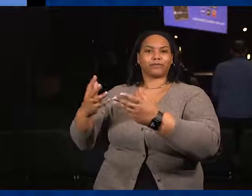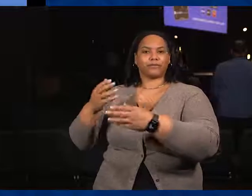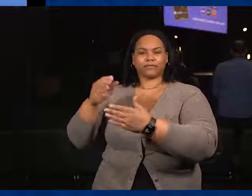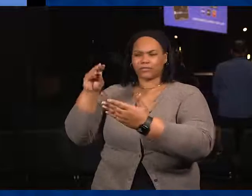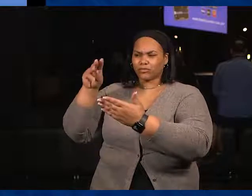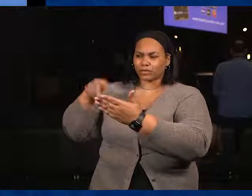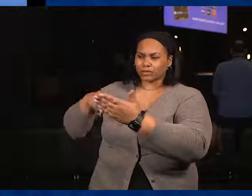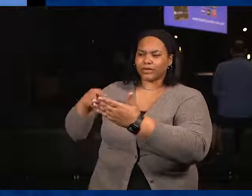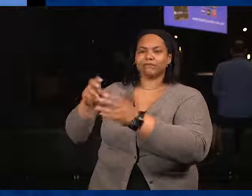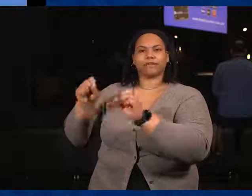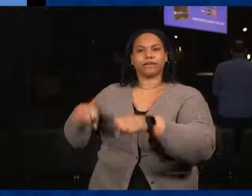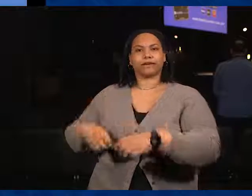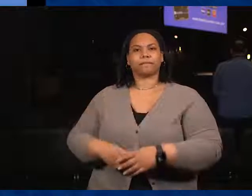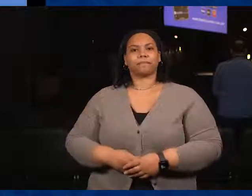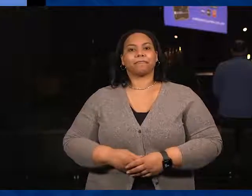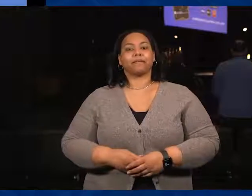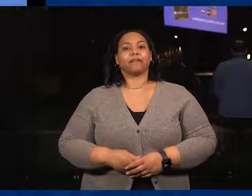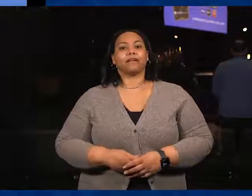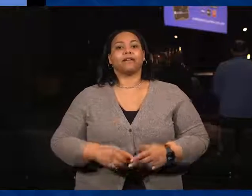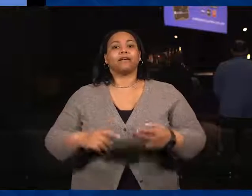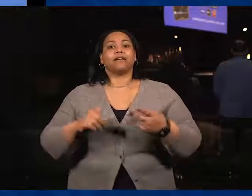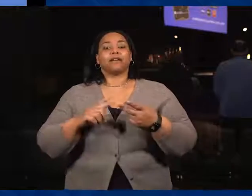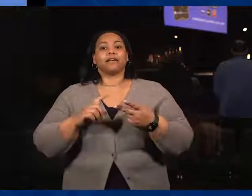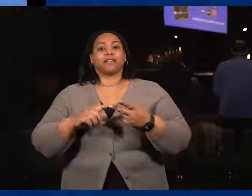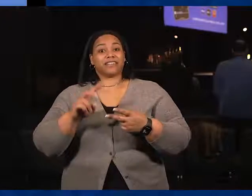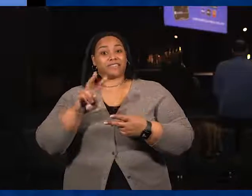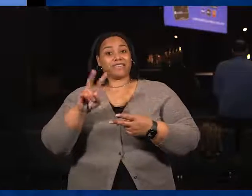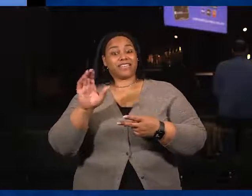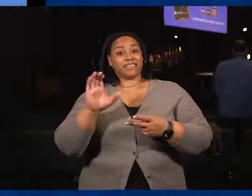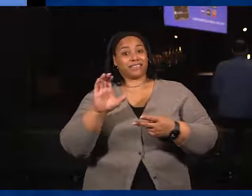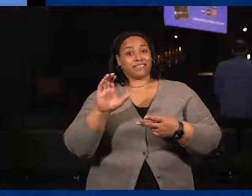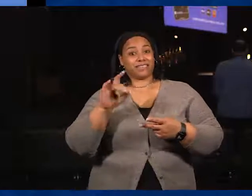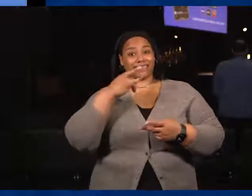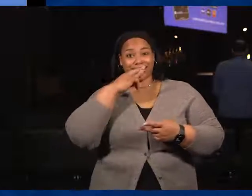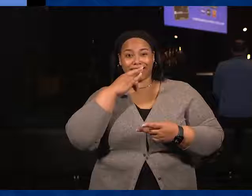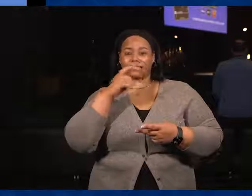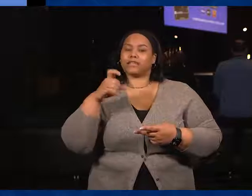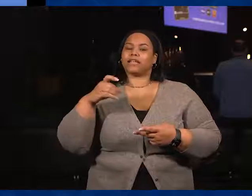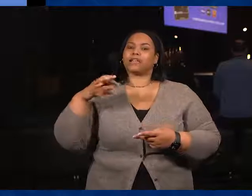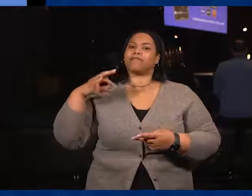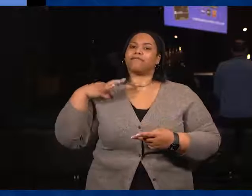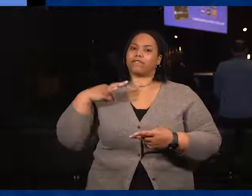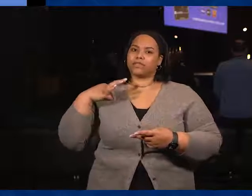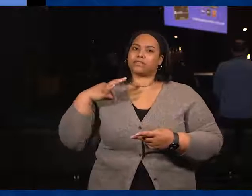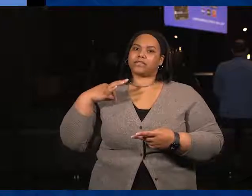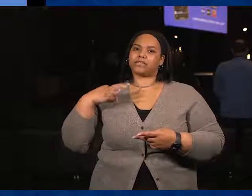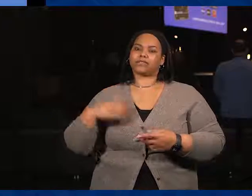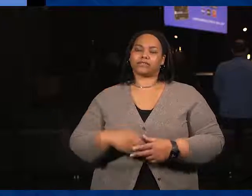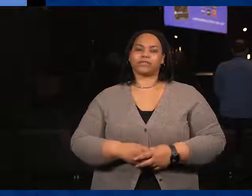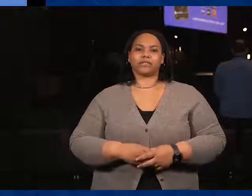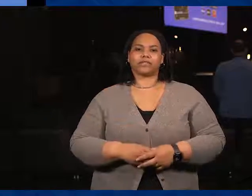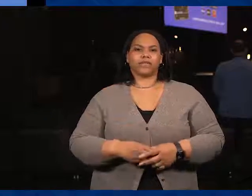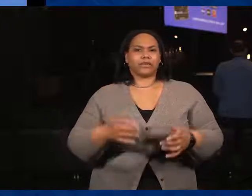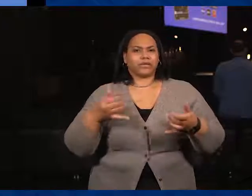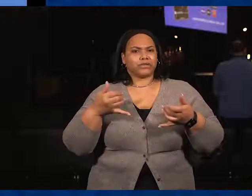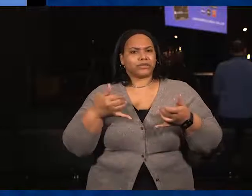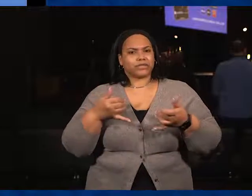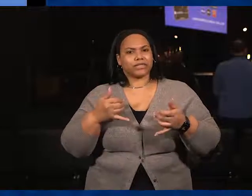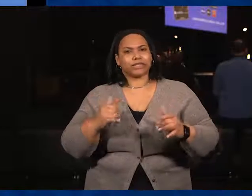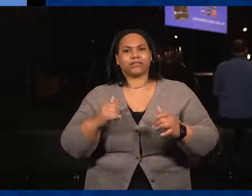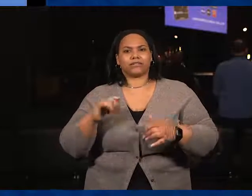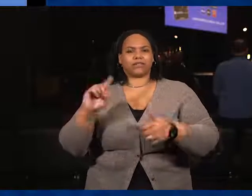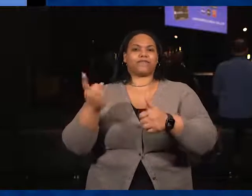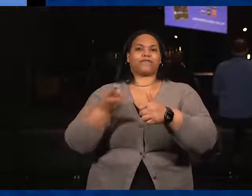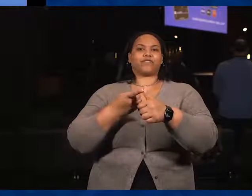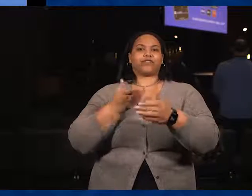it. Also, our VC Kids is really in need of having volunteers, and you can still do this through the First Serve. It's